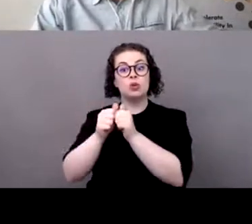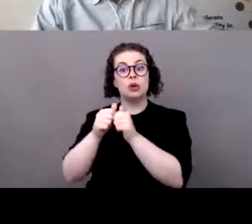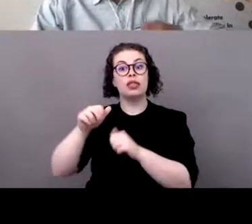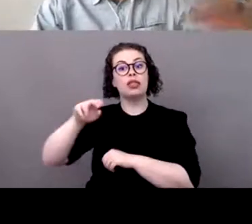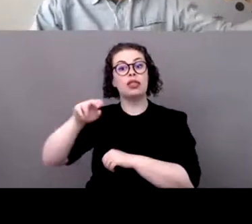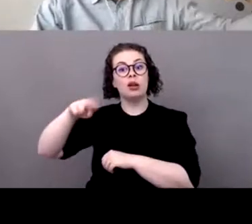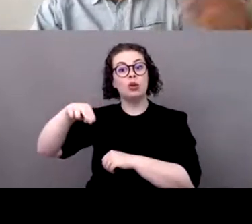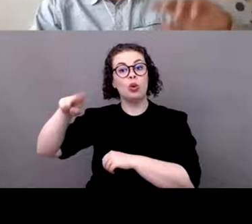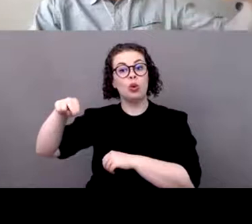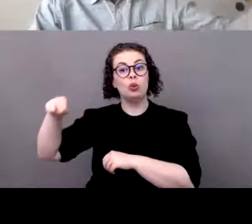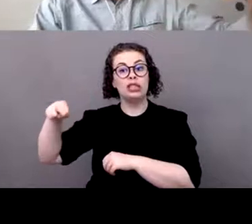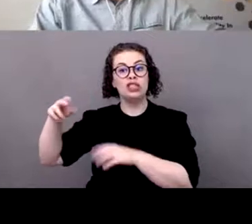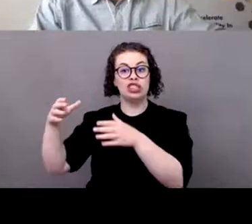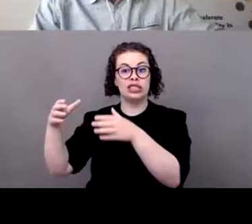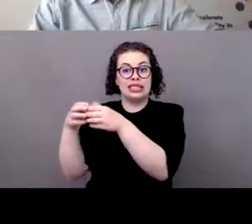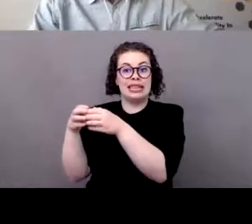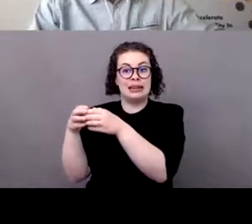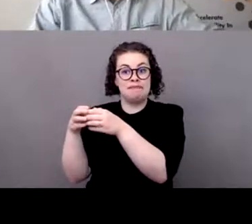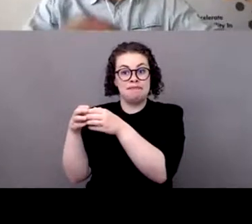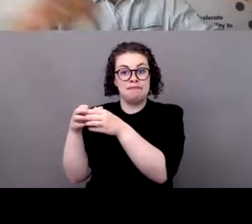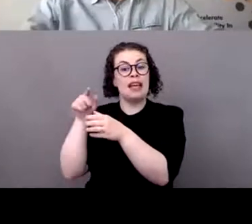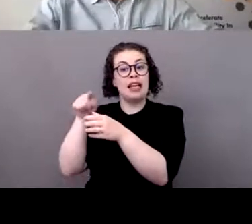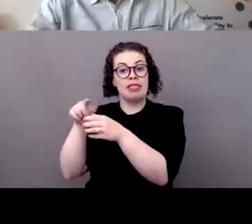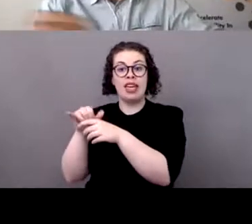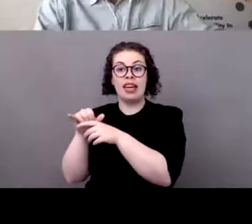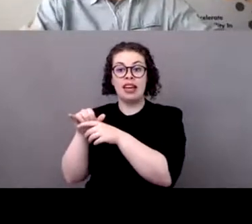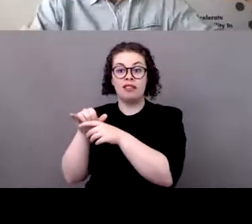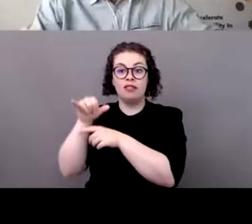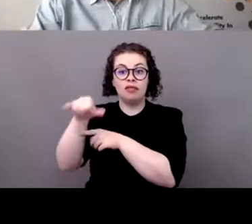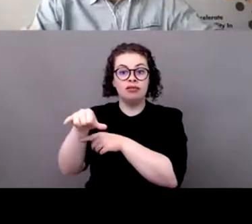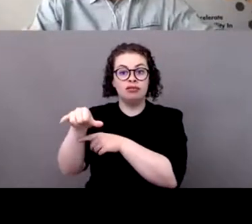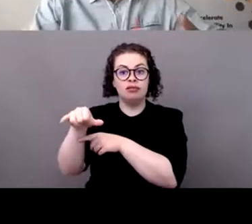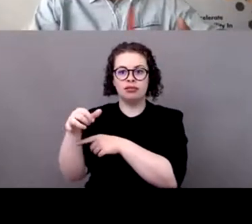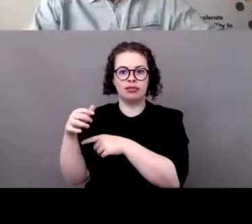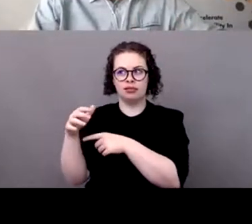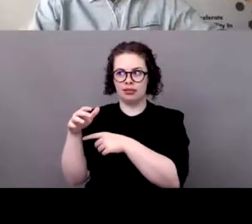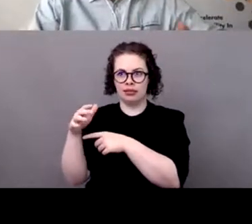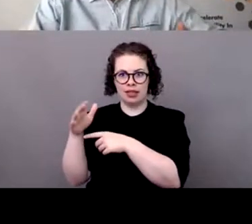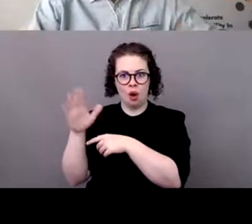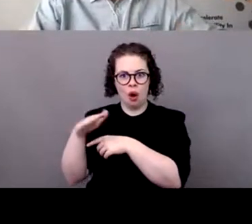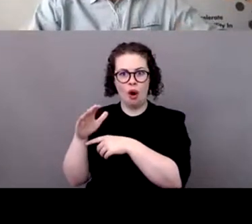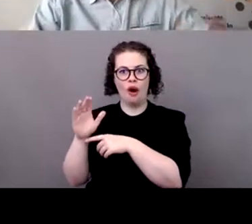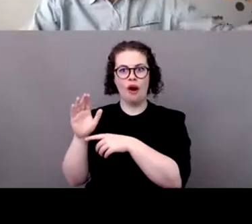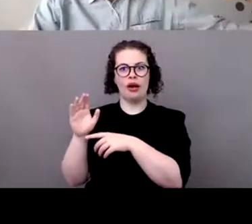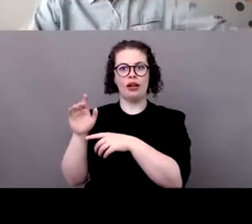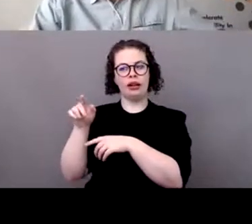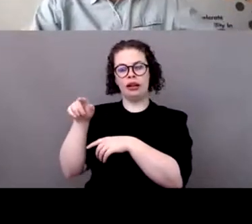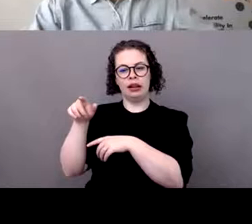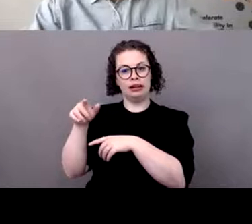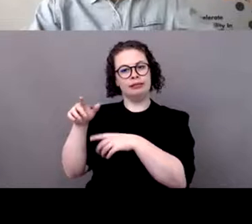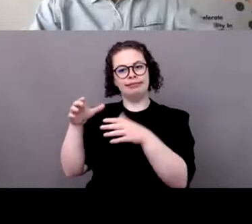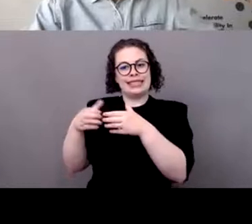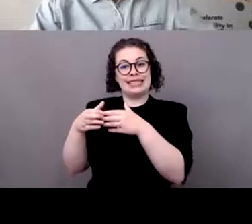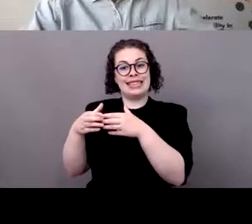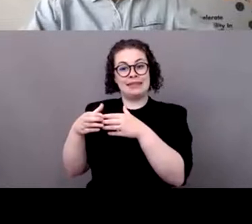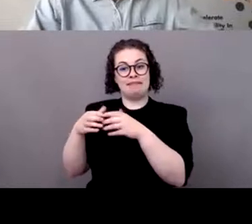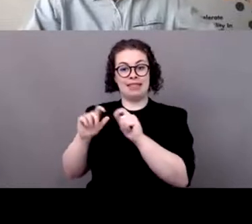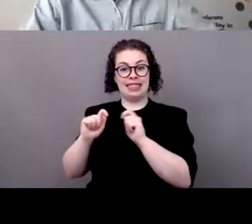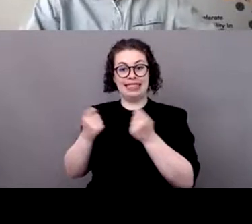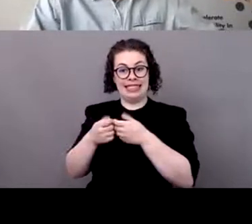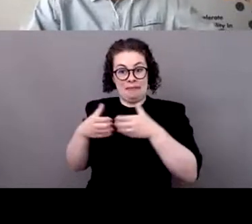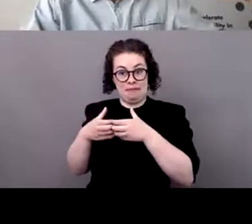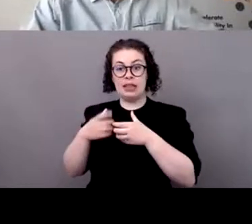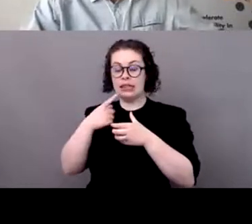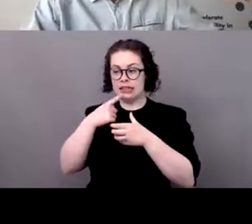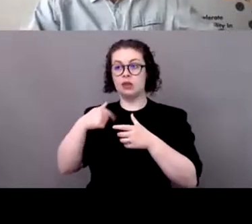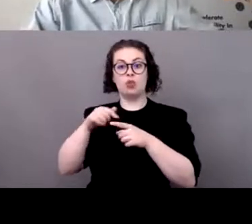Norwegian, for a small kind of intercontinental flight, everyone going on business class. He himself stood up, walked to economy class and said